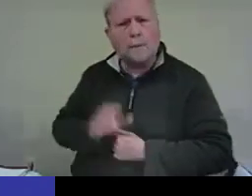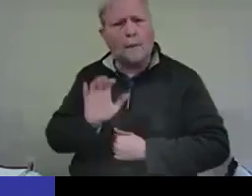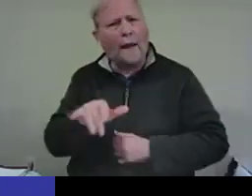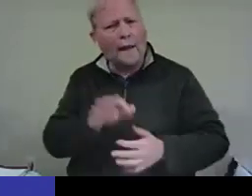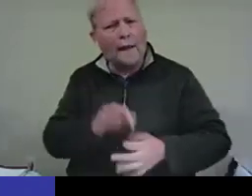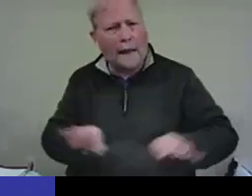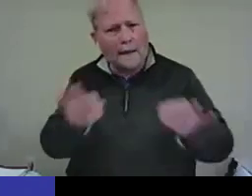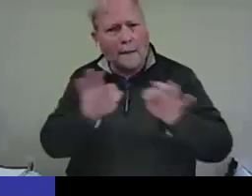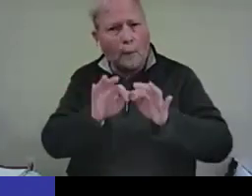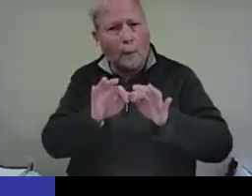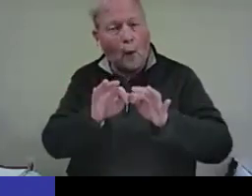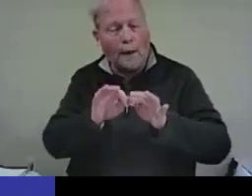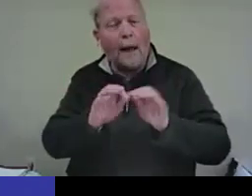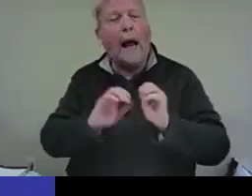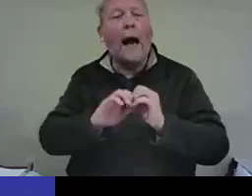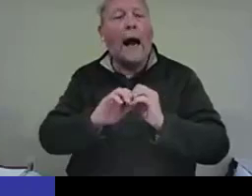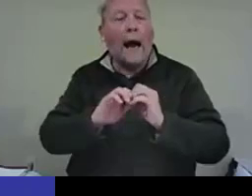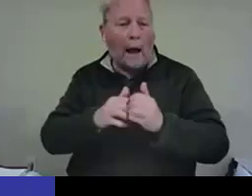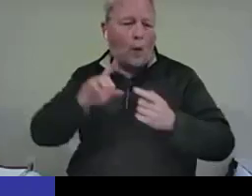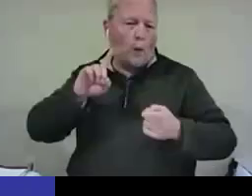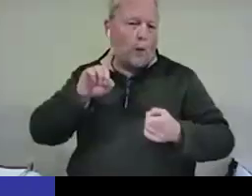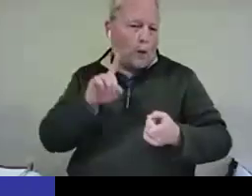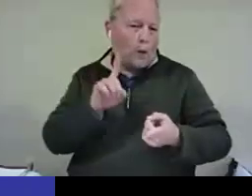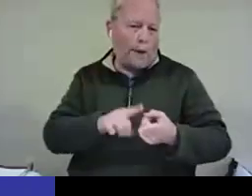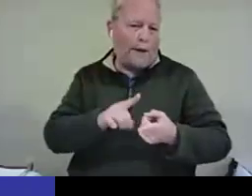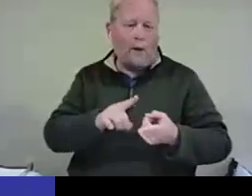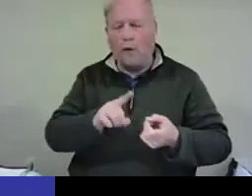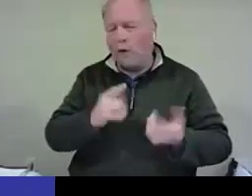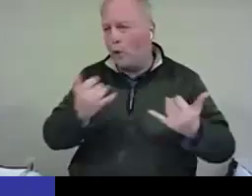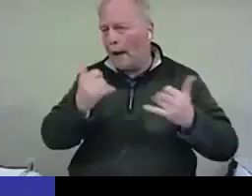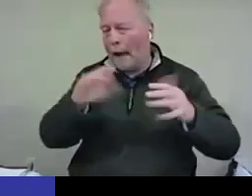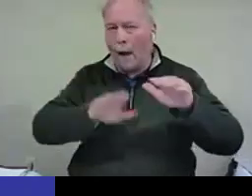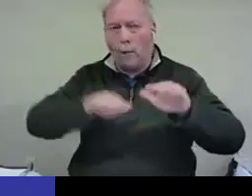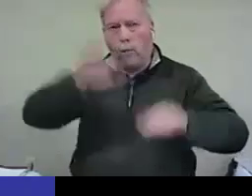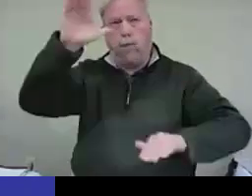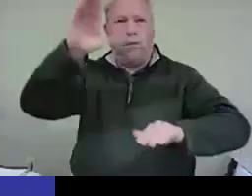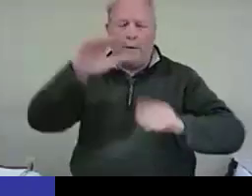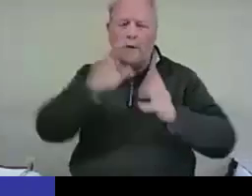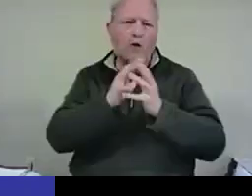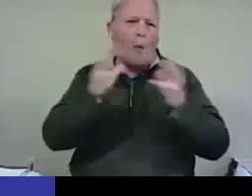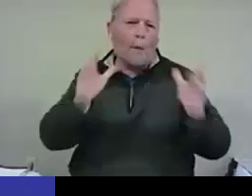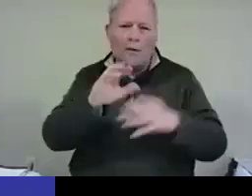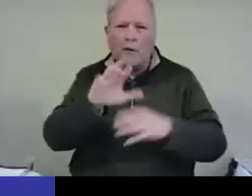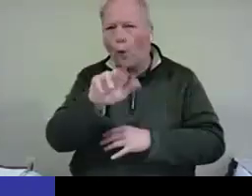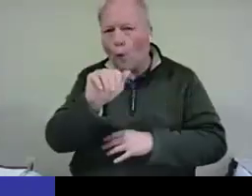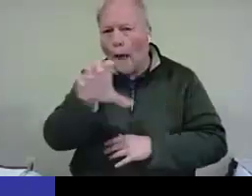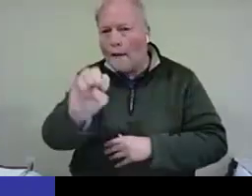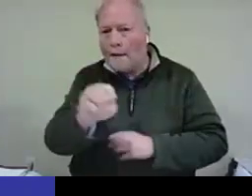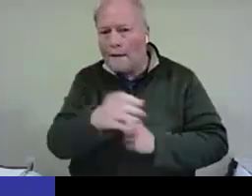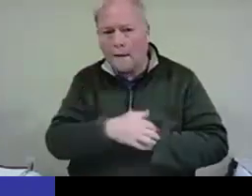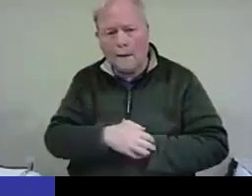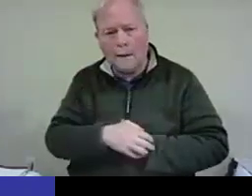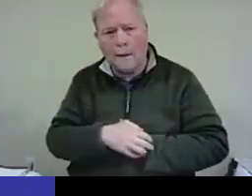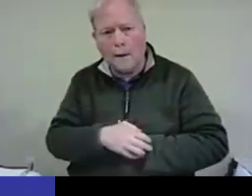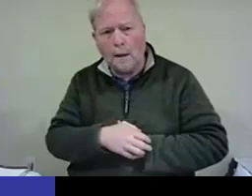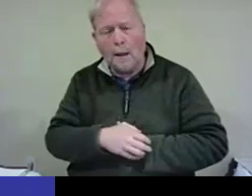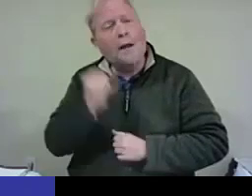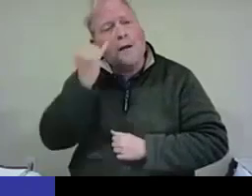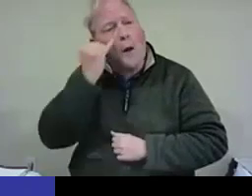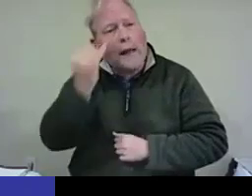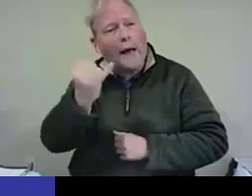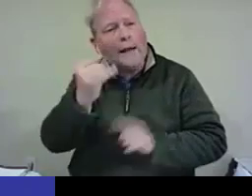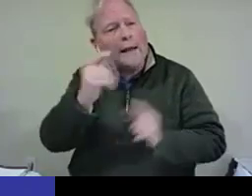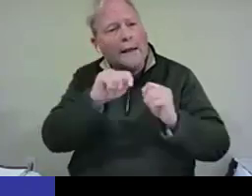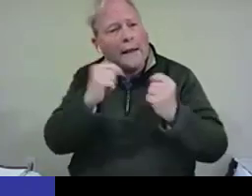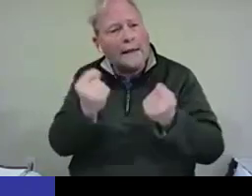racial disproportionality that we have in emotional behavioral disability identifications. So the idea here is teams aren't just looking for